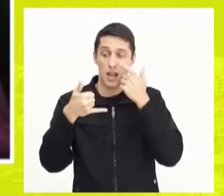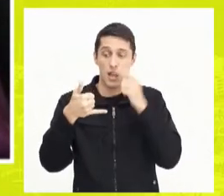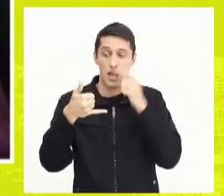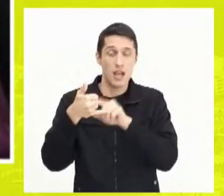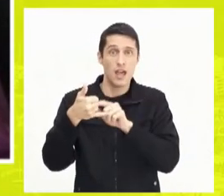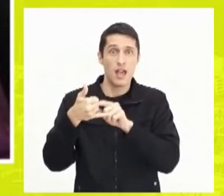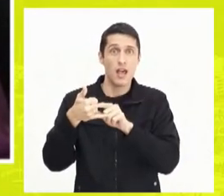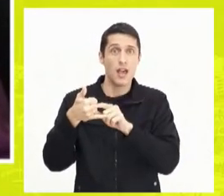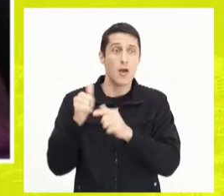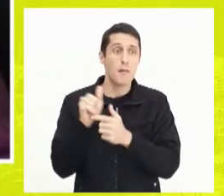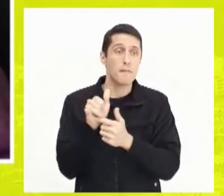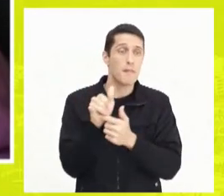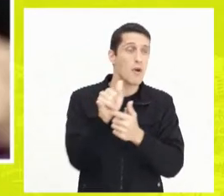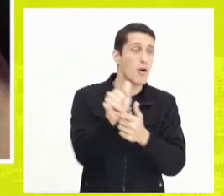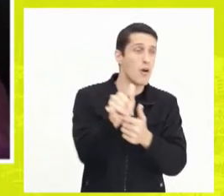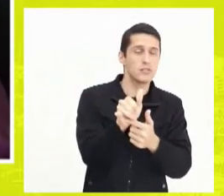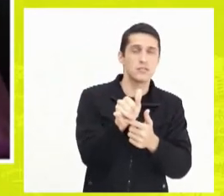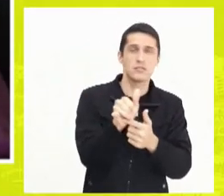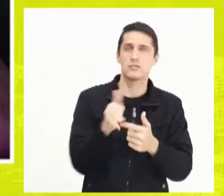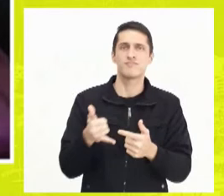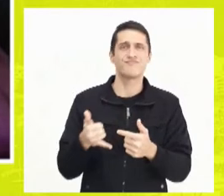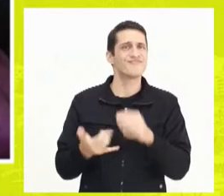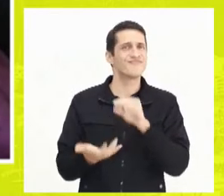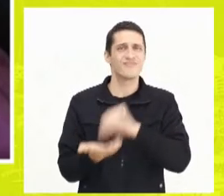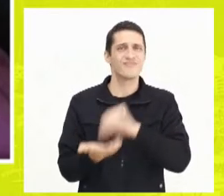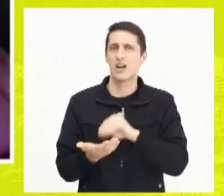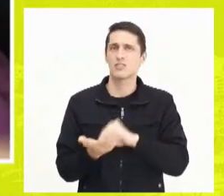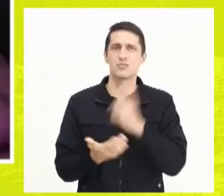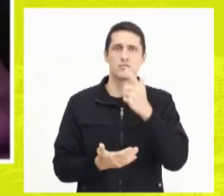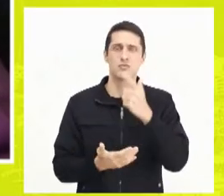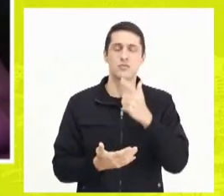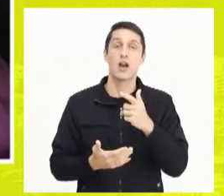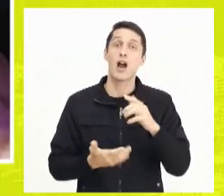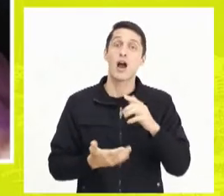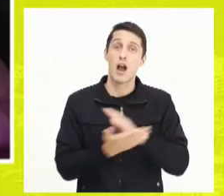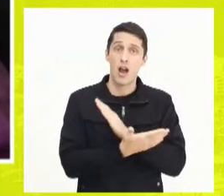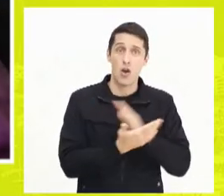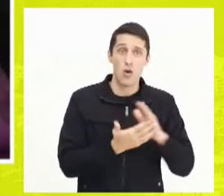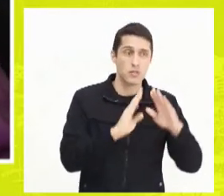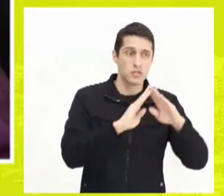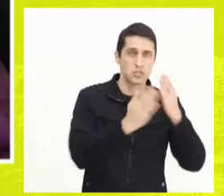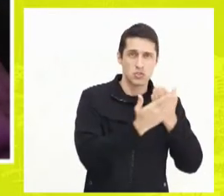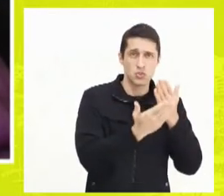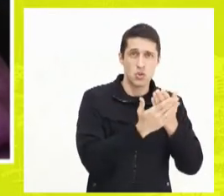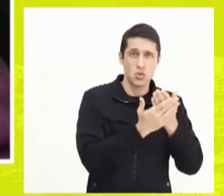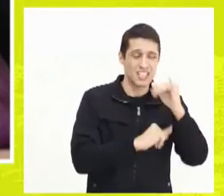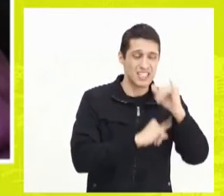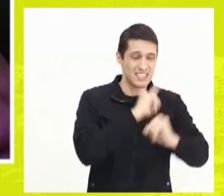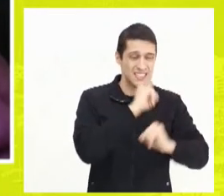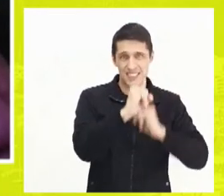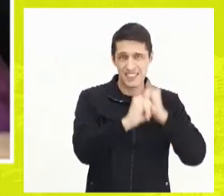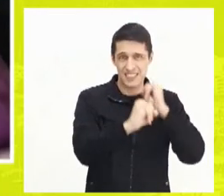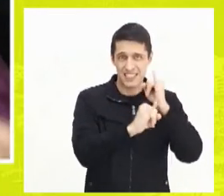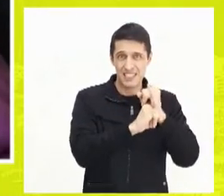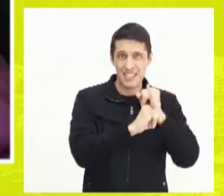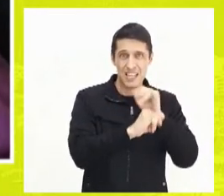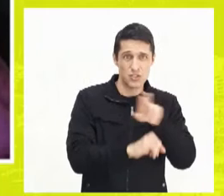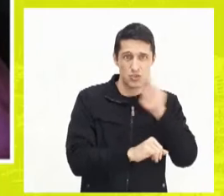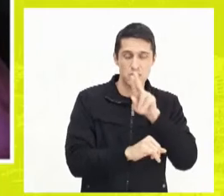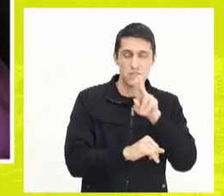that they don't even have cell phones smartphones i mean schools i mean internet